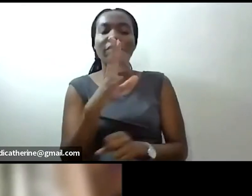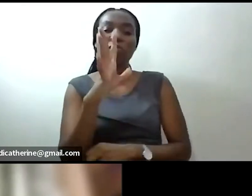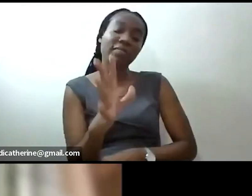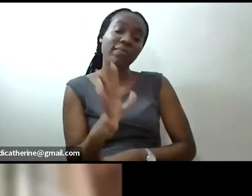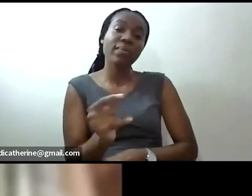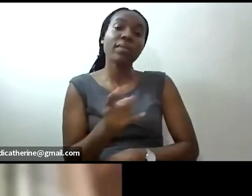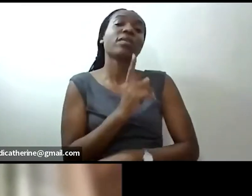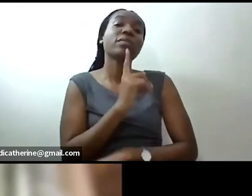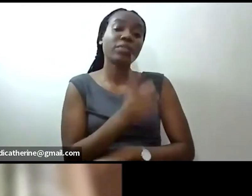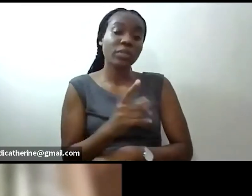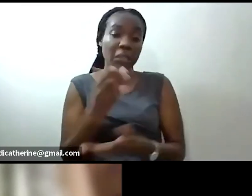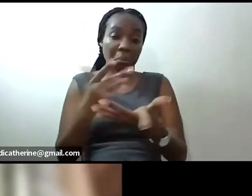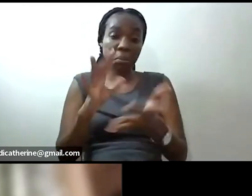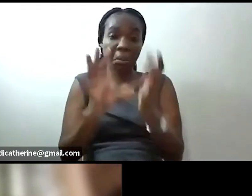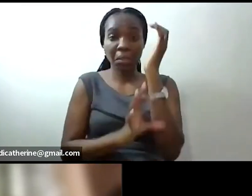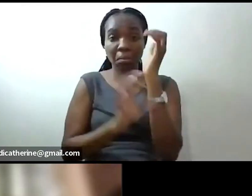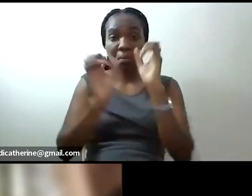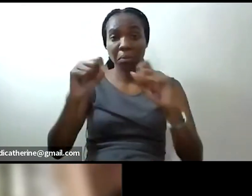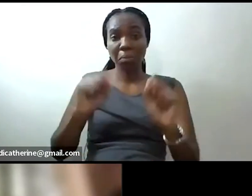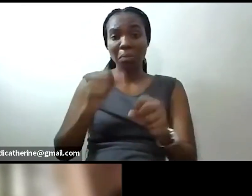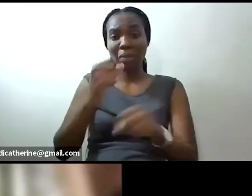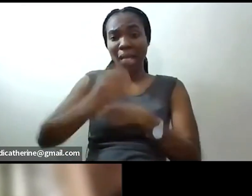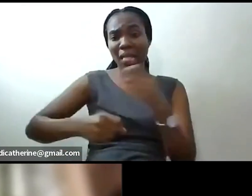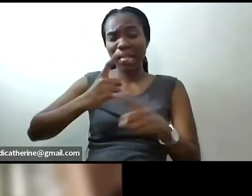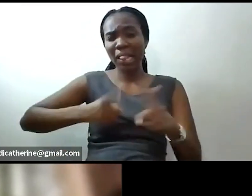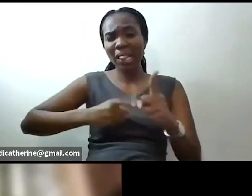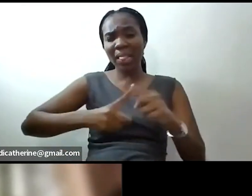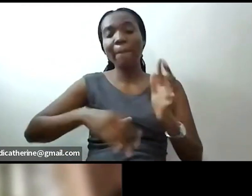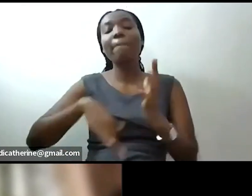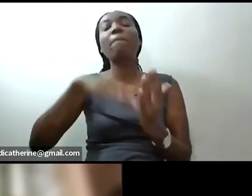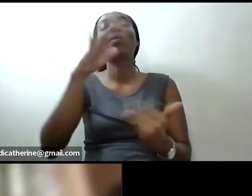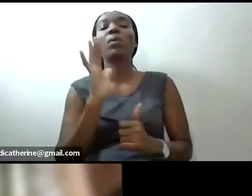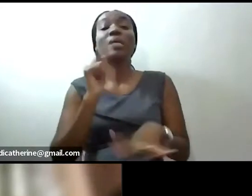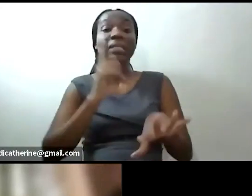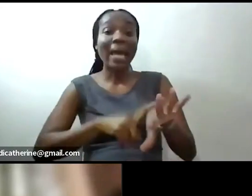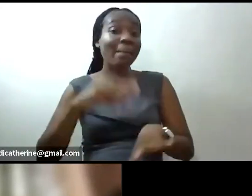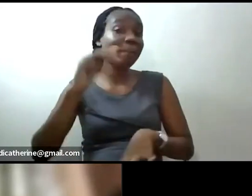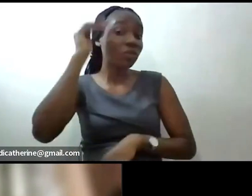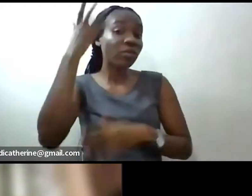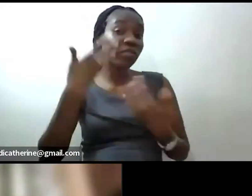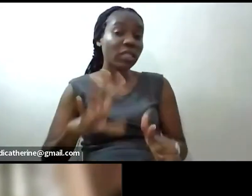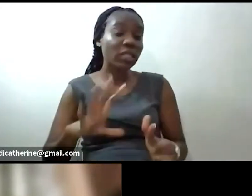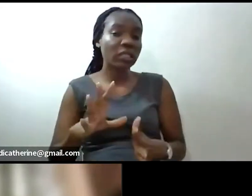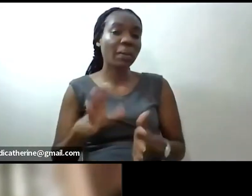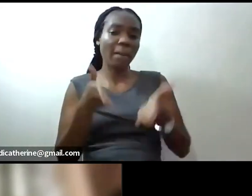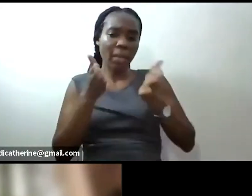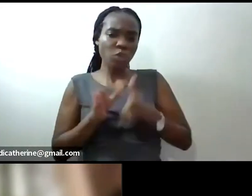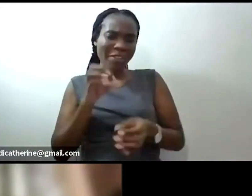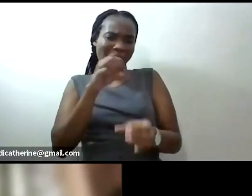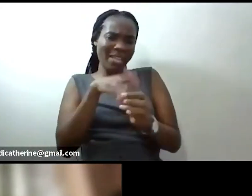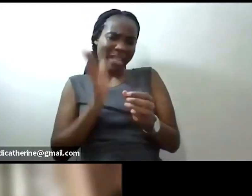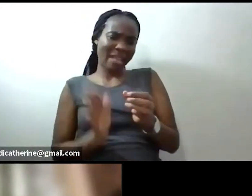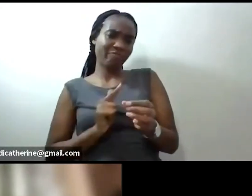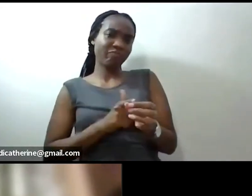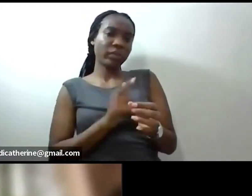years. Then at maturity, investors are given back the principal, which is the amount they